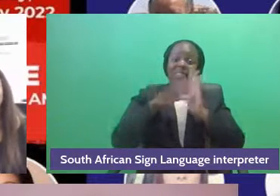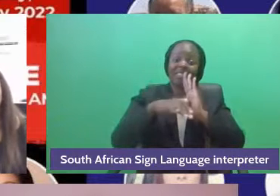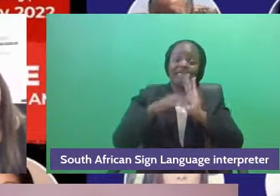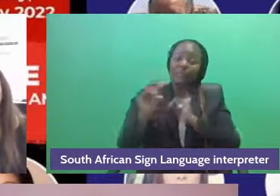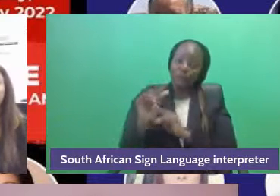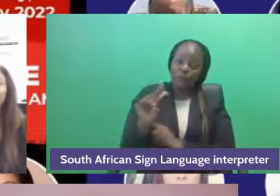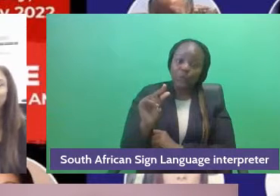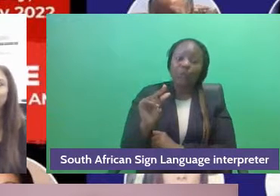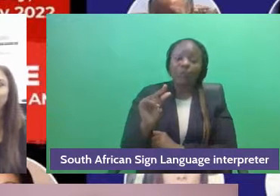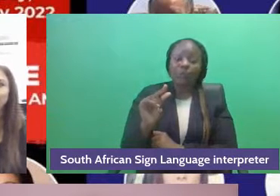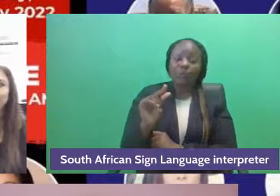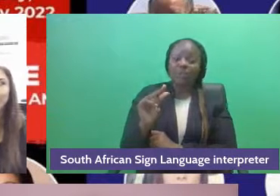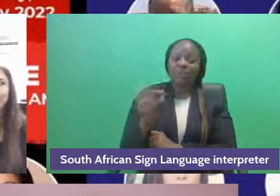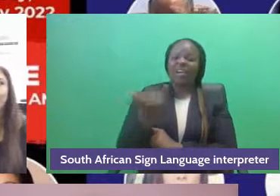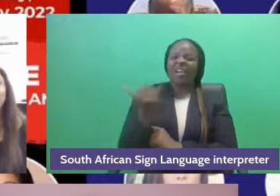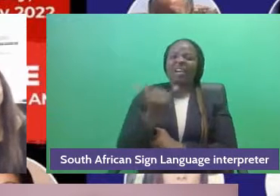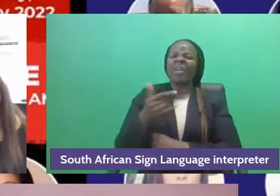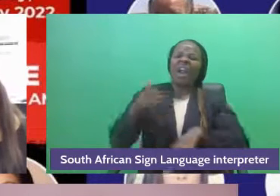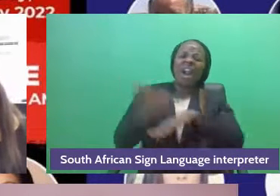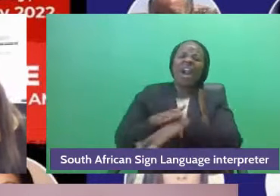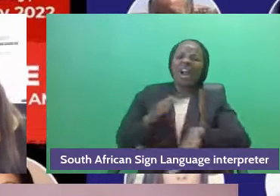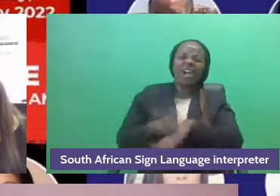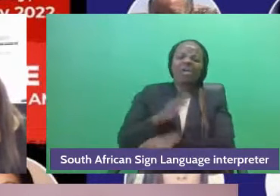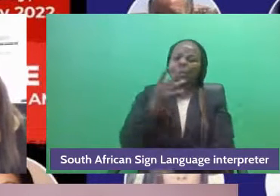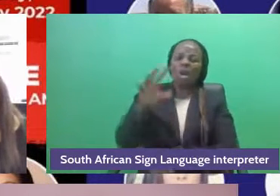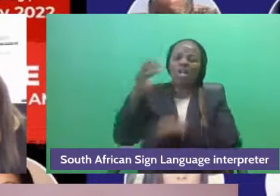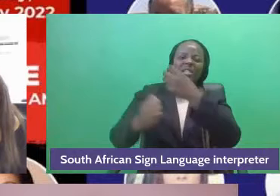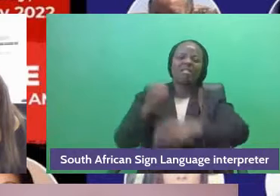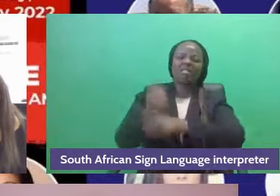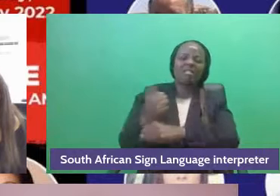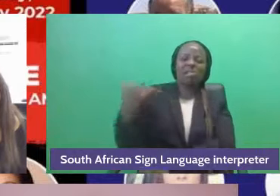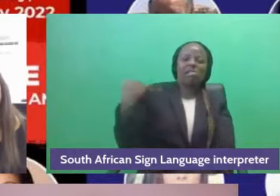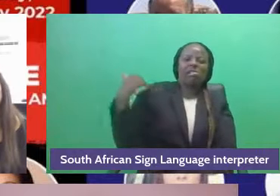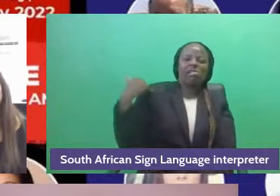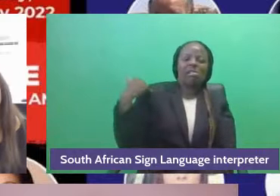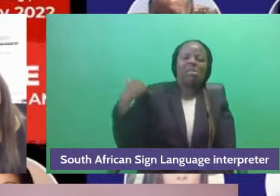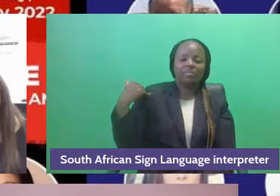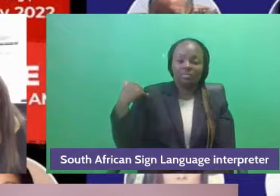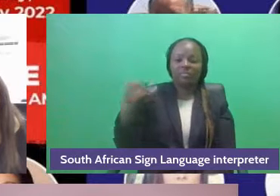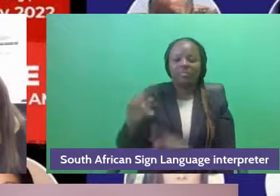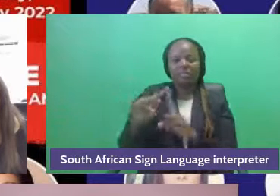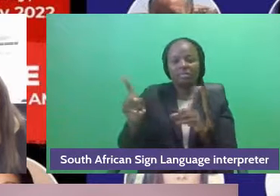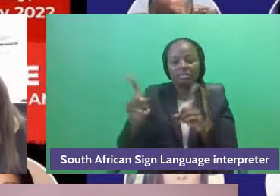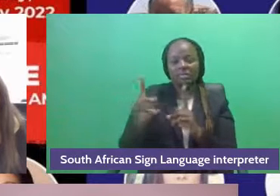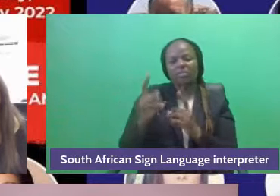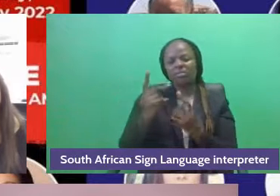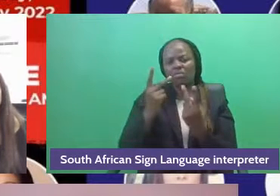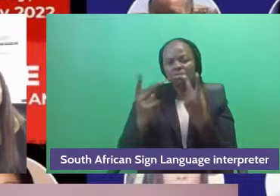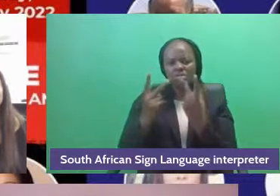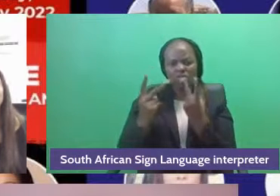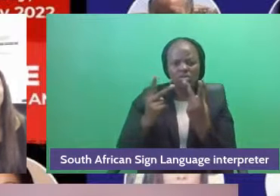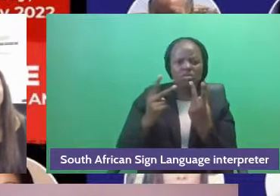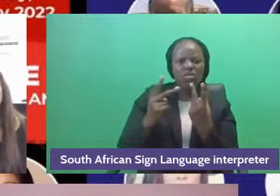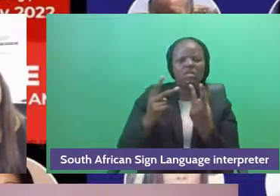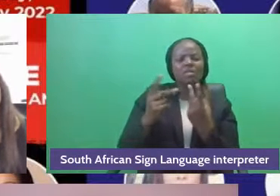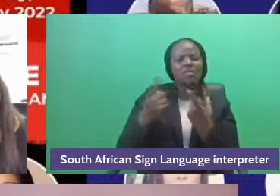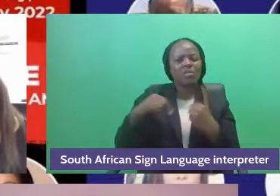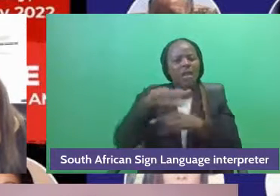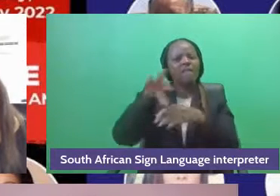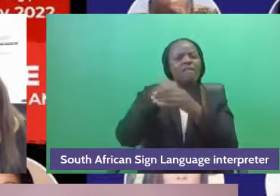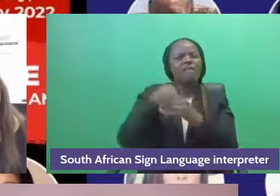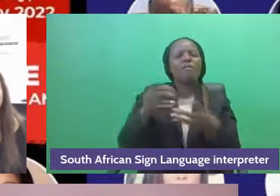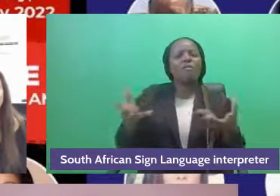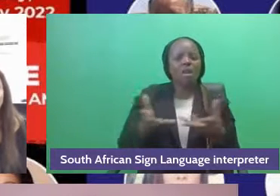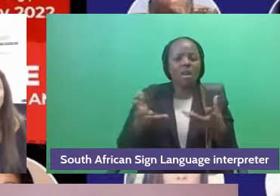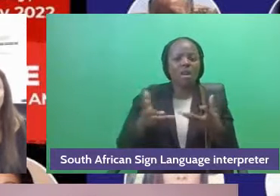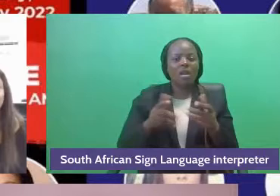it's kind of like an afterthought. But, again, we need to look at the spaces that we fill because we deaf people